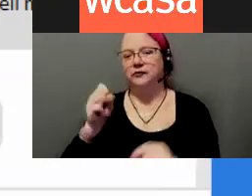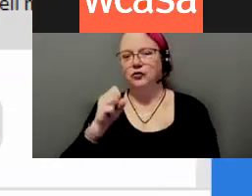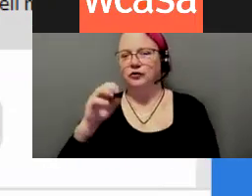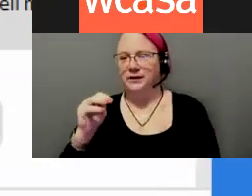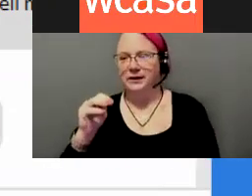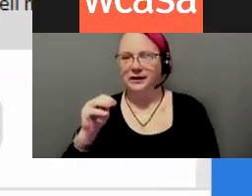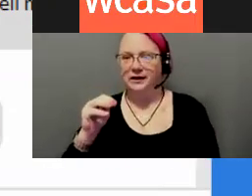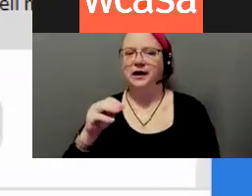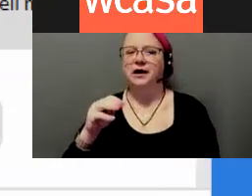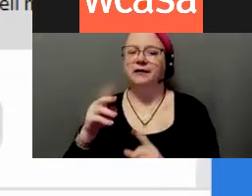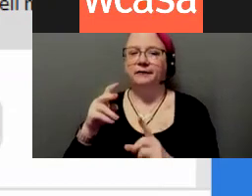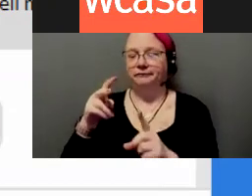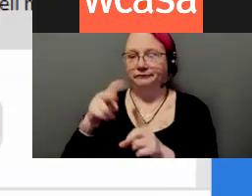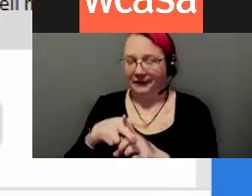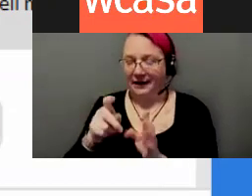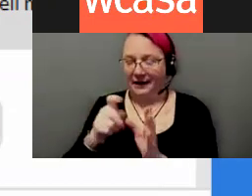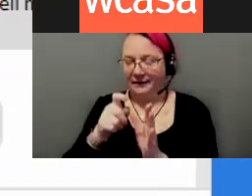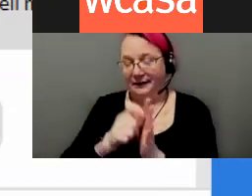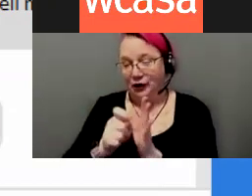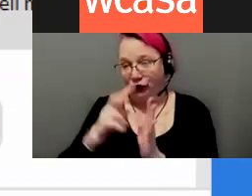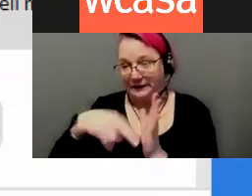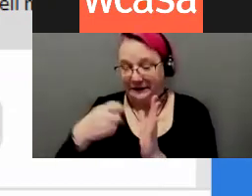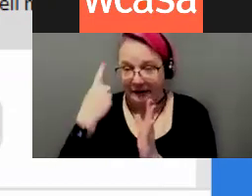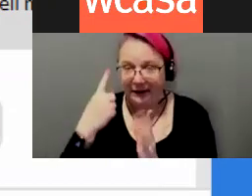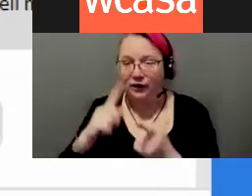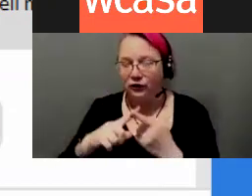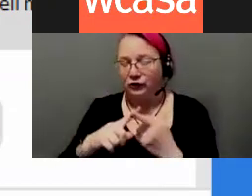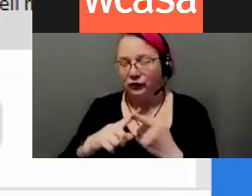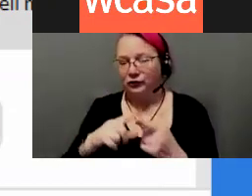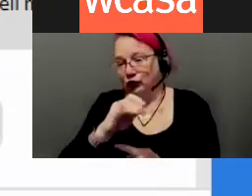literacy to our social media. This focuses on